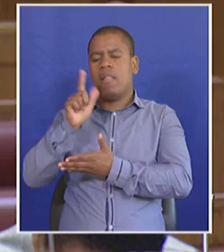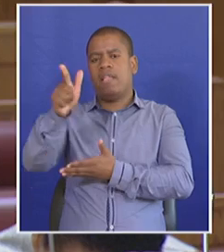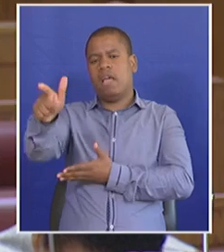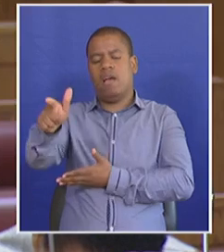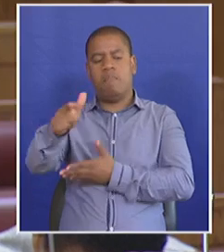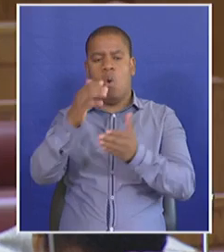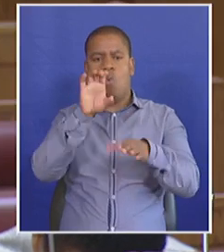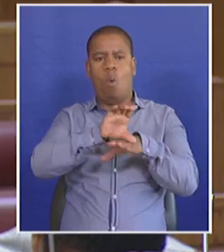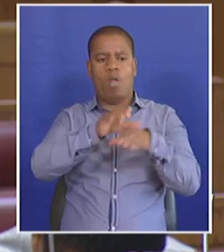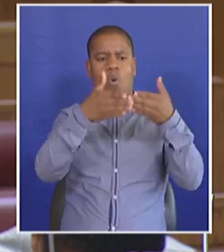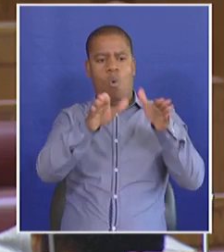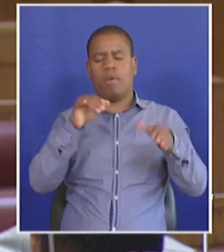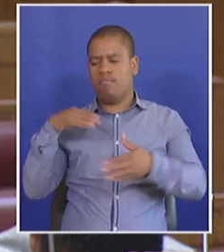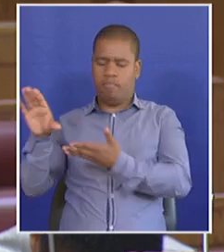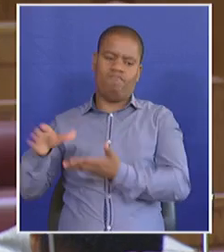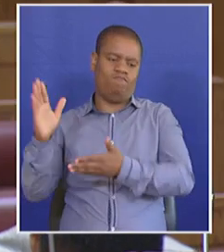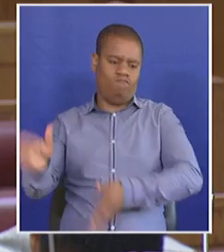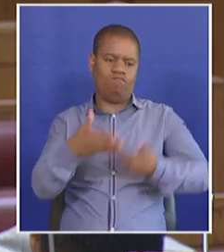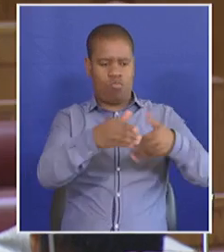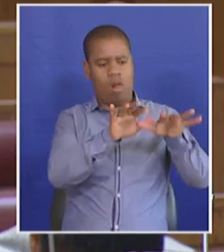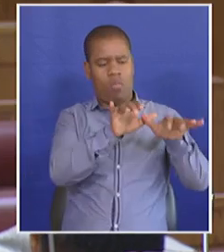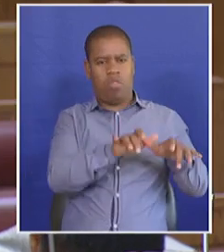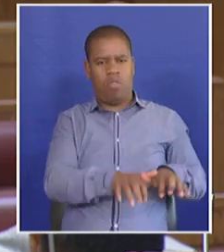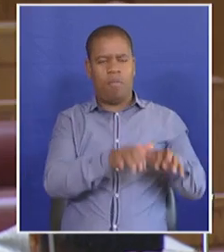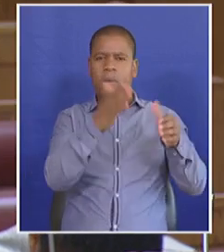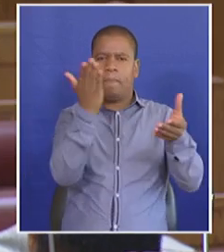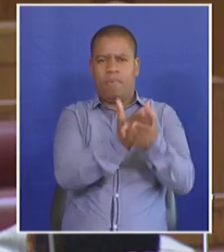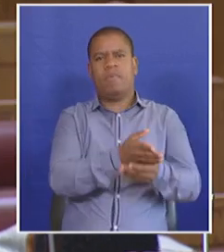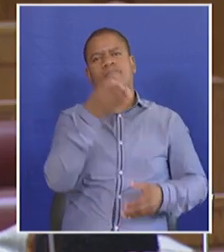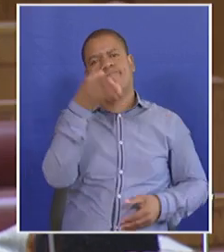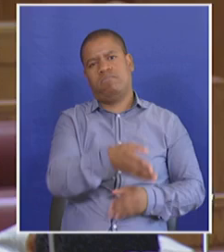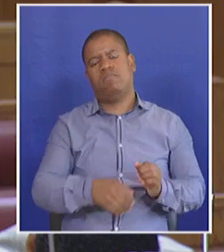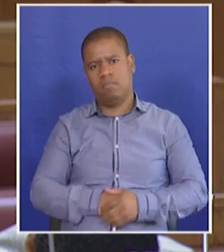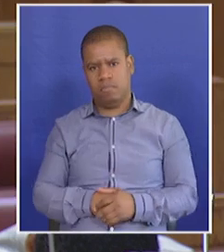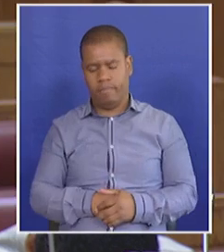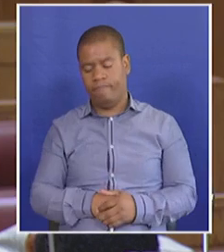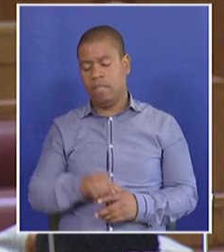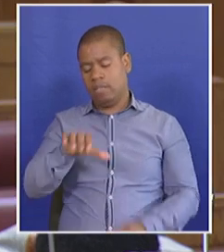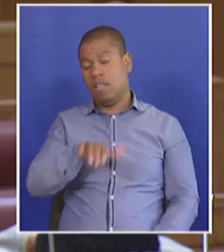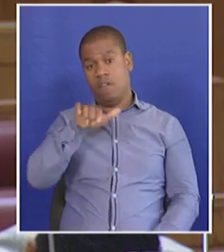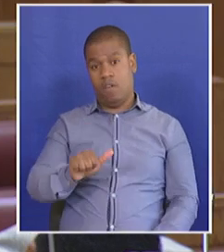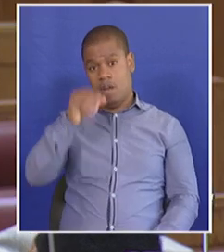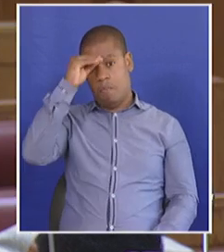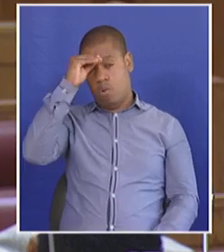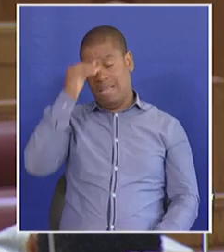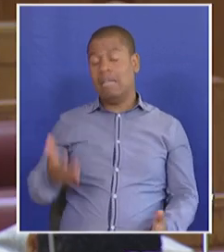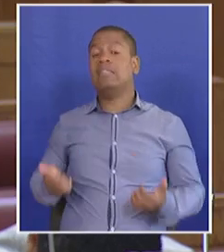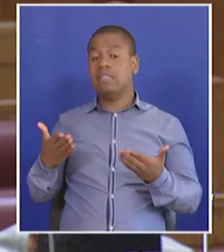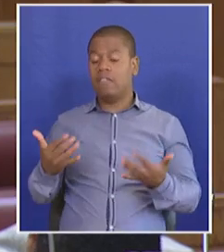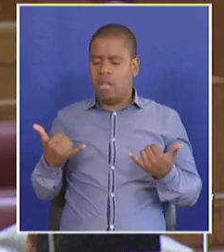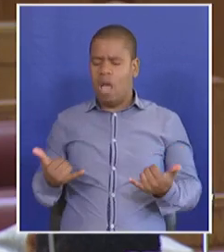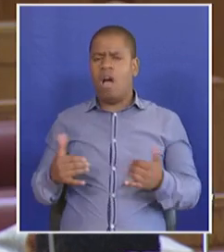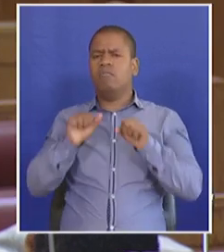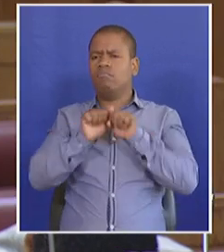system becomes operational again. The South African Police Service is currently rolling out